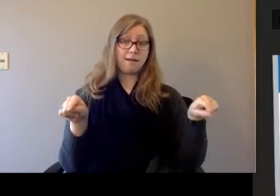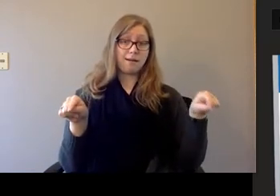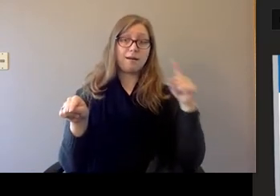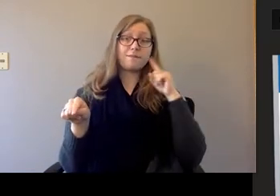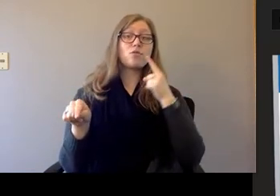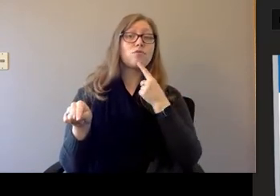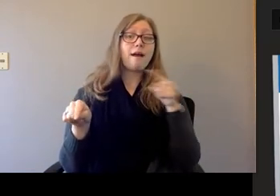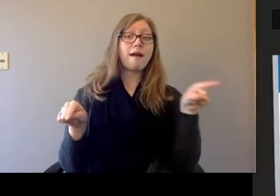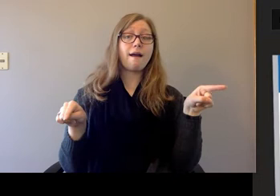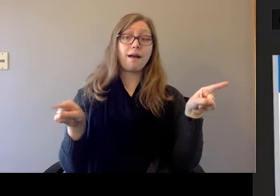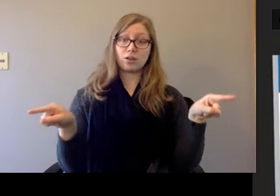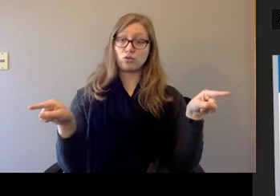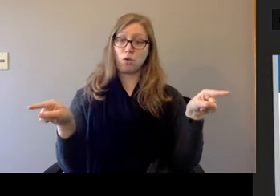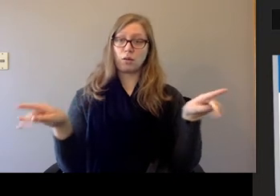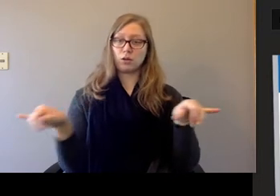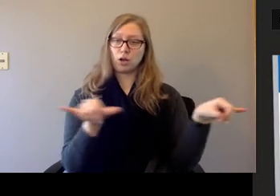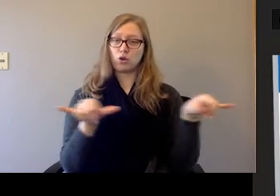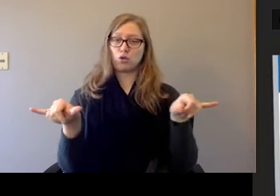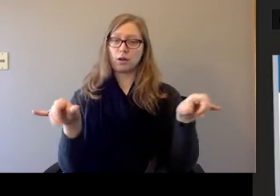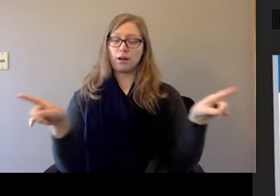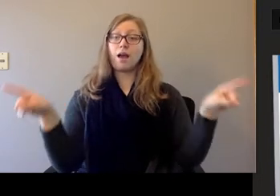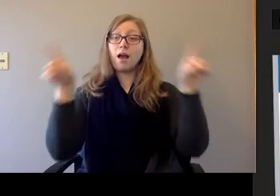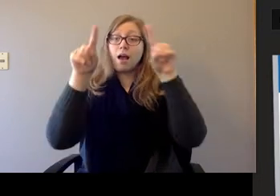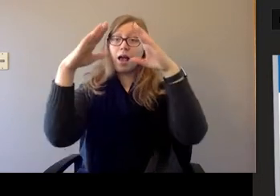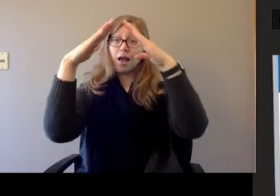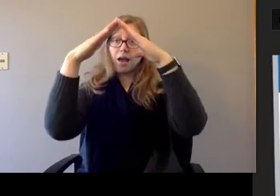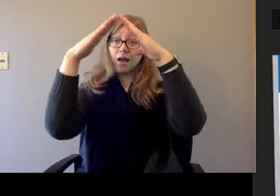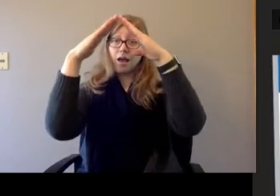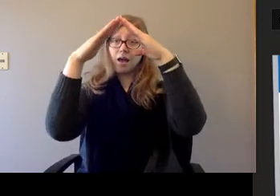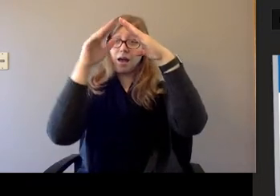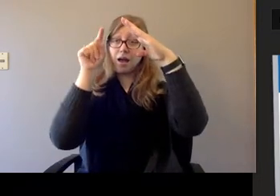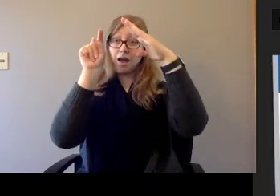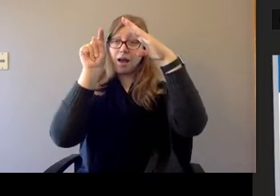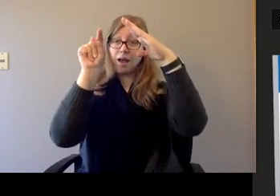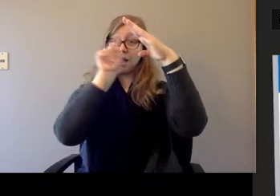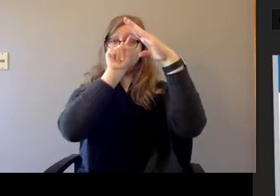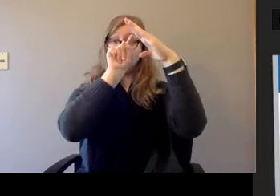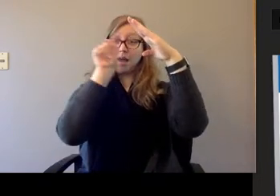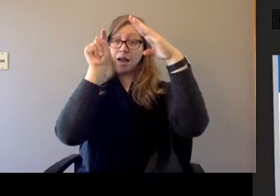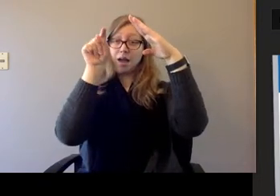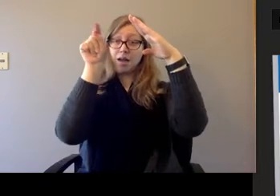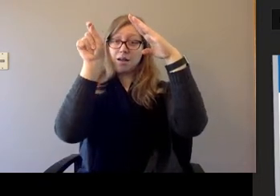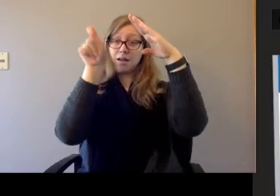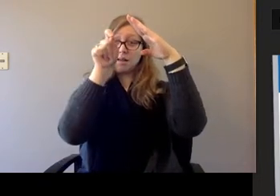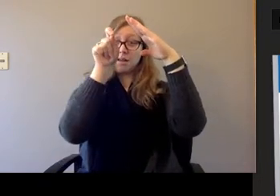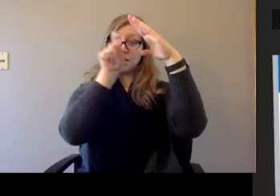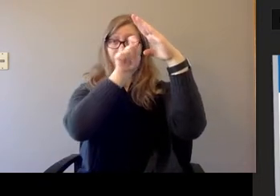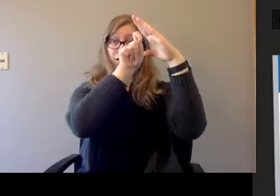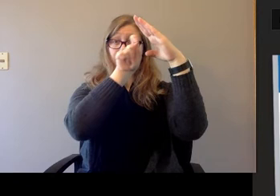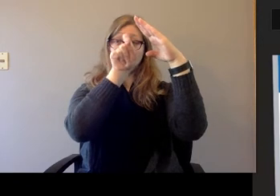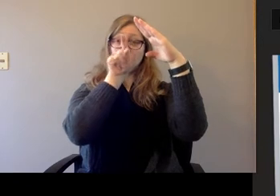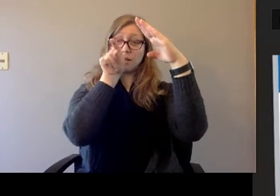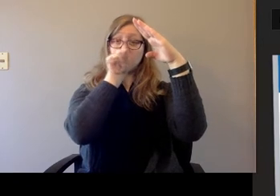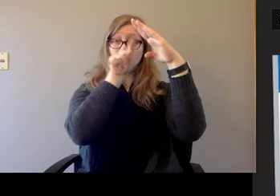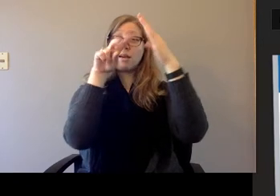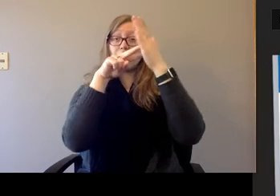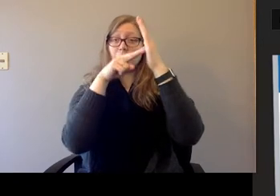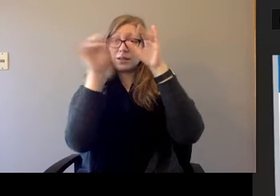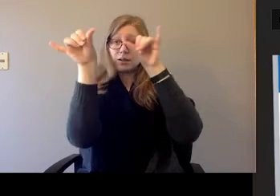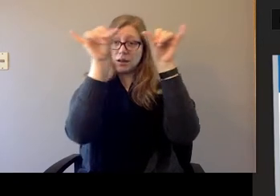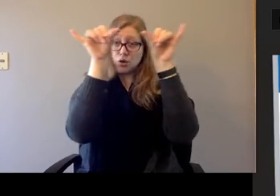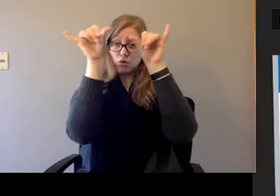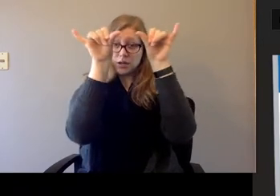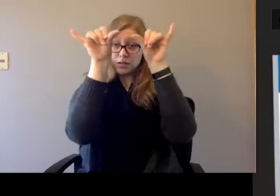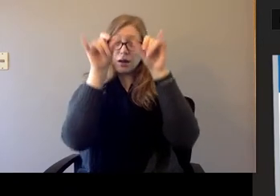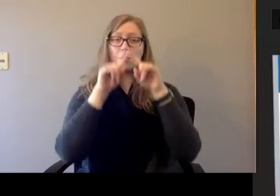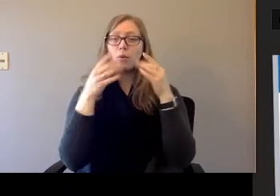these angles at the top also are congruent. The blue one has one tick mark. The red one has one tick mark. But what we don't